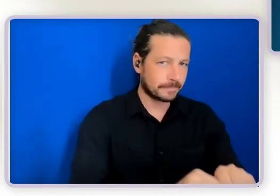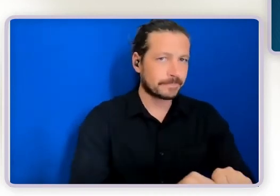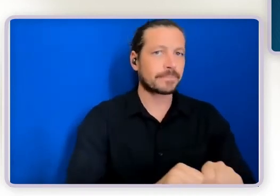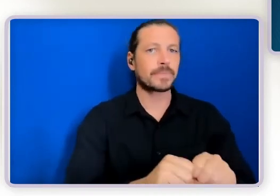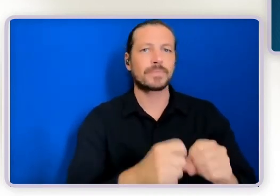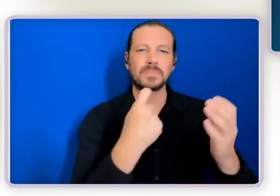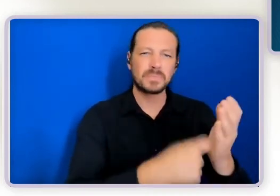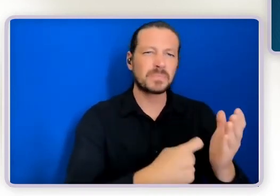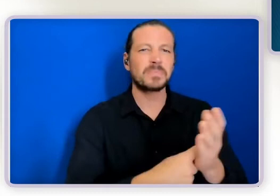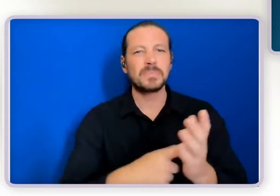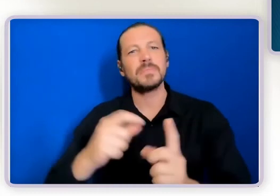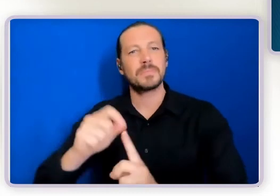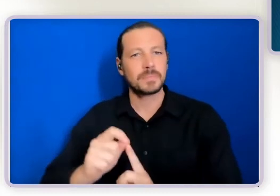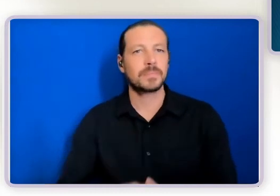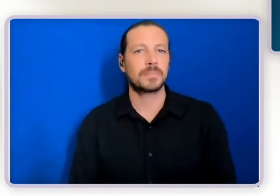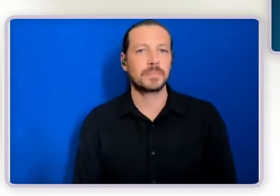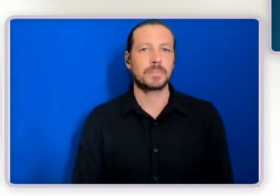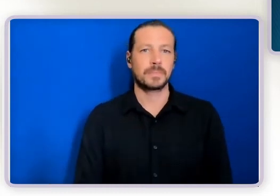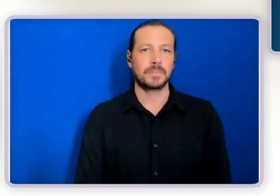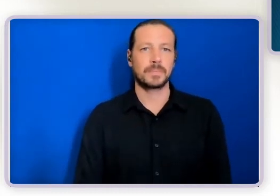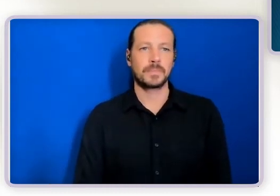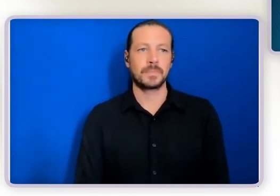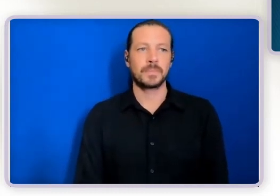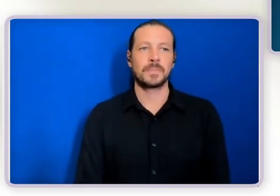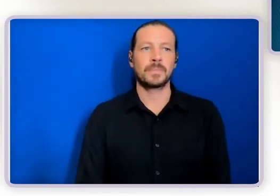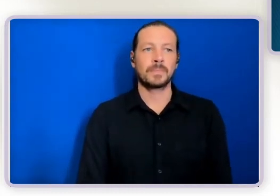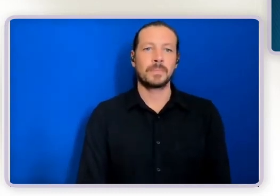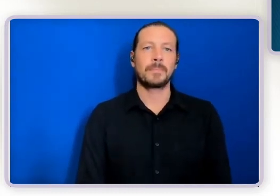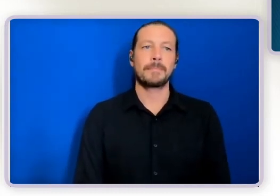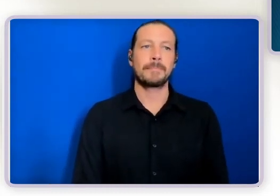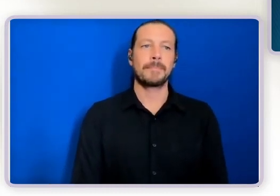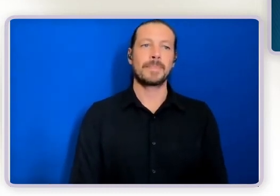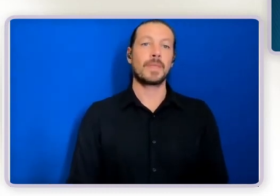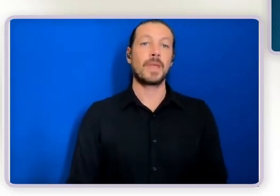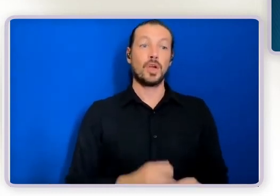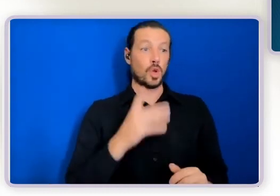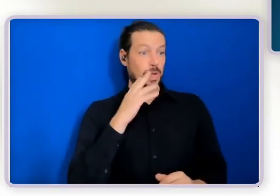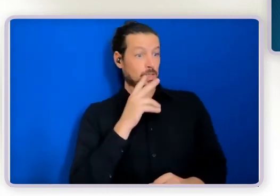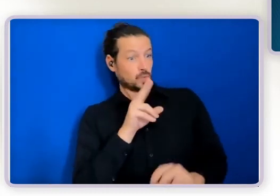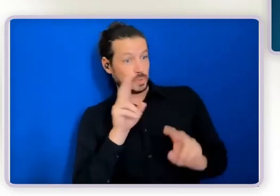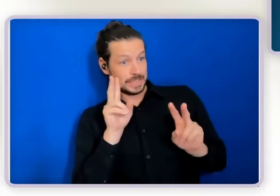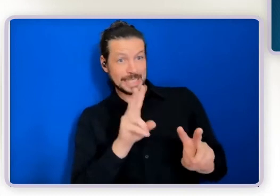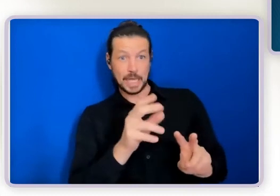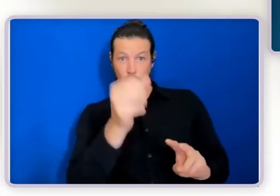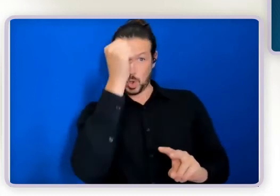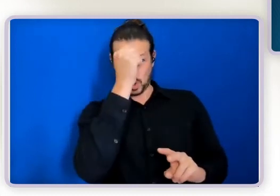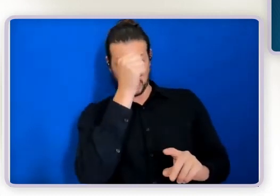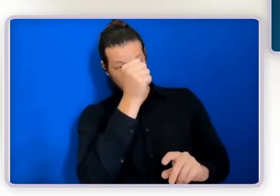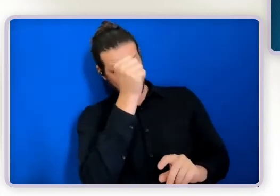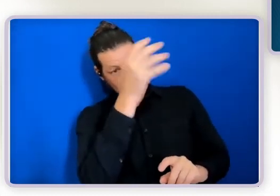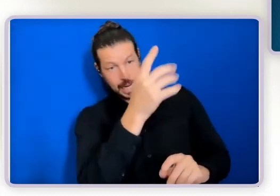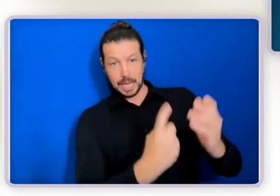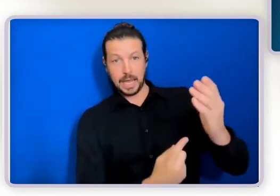be implemented. Now, as soon as you know that, then it's